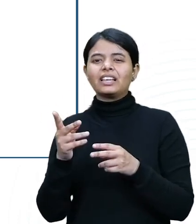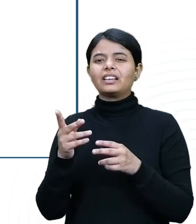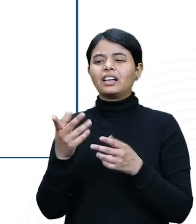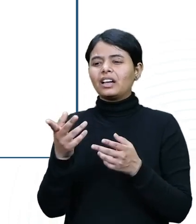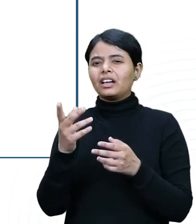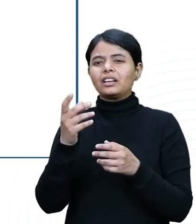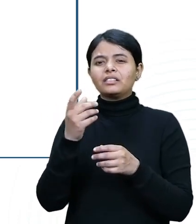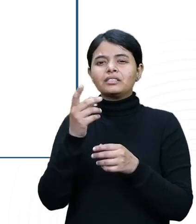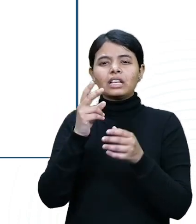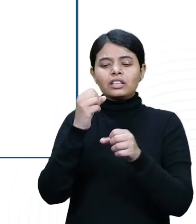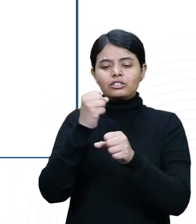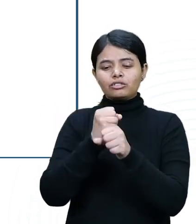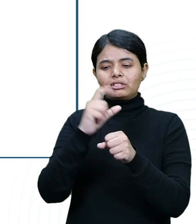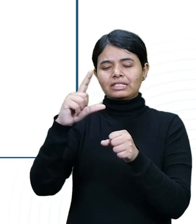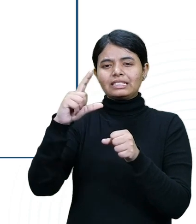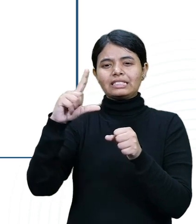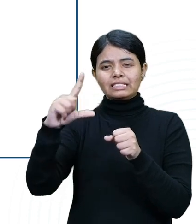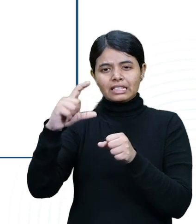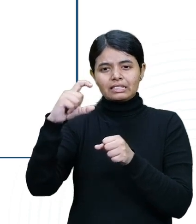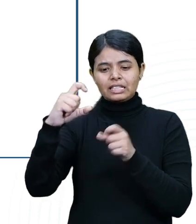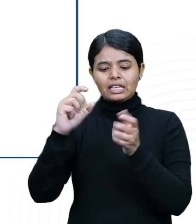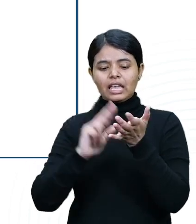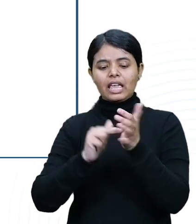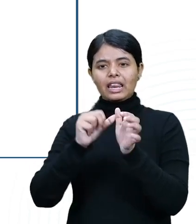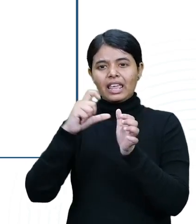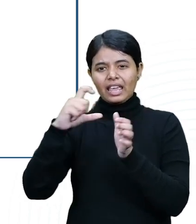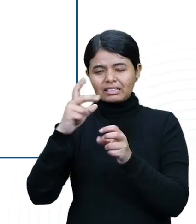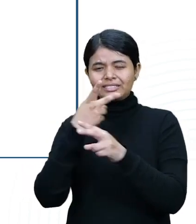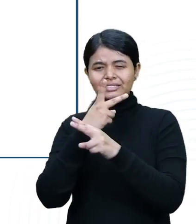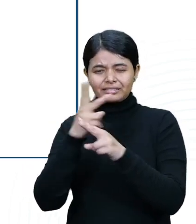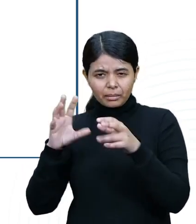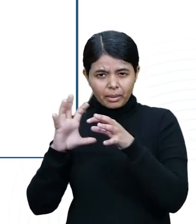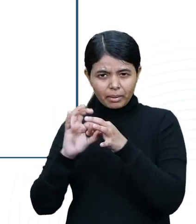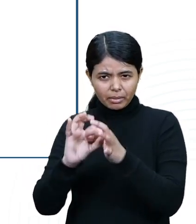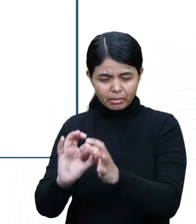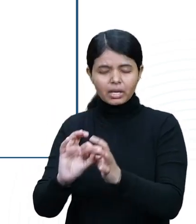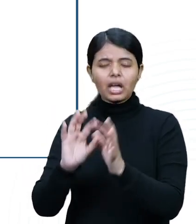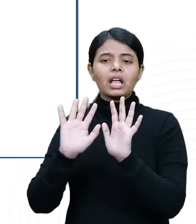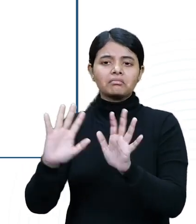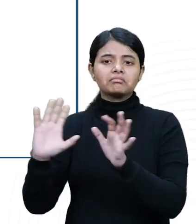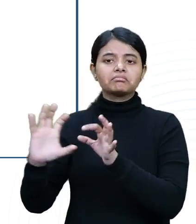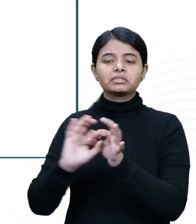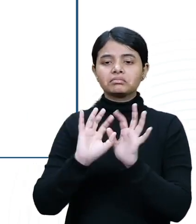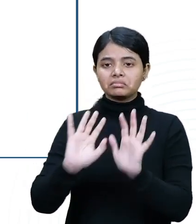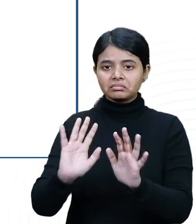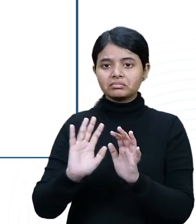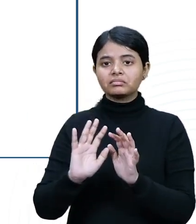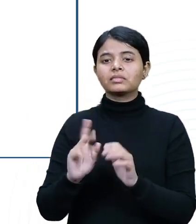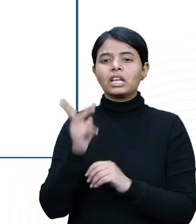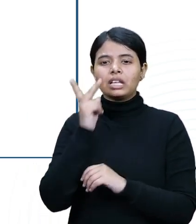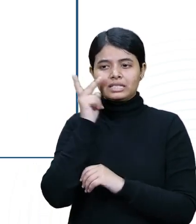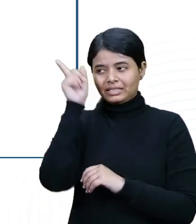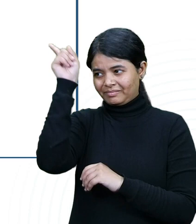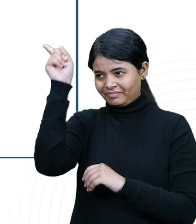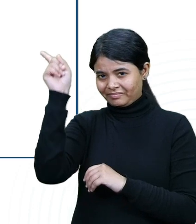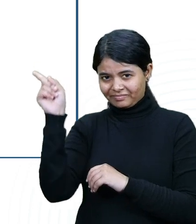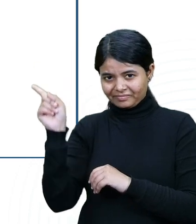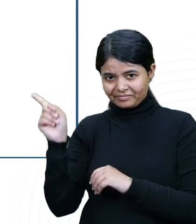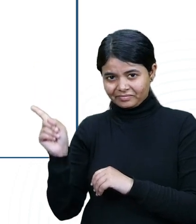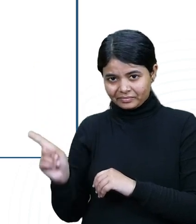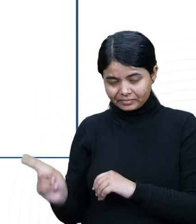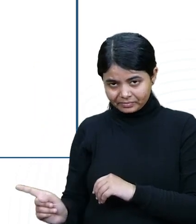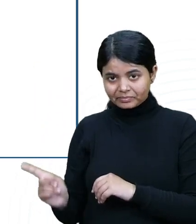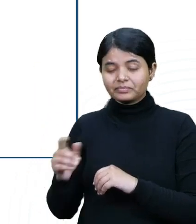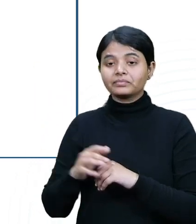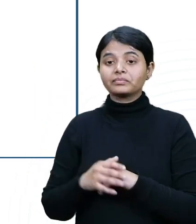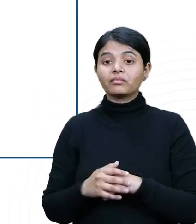Now I will quickly move to analyzing GPI glycans through electrospray mass spec and discuss the methodology that we use. So we